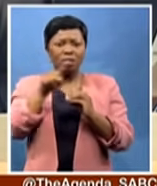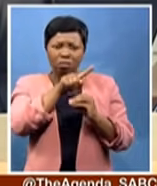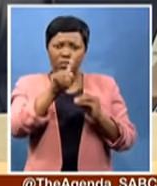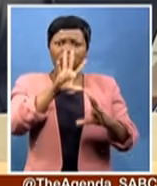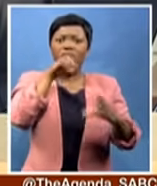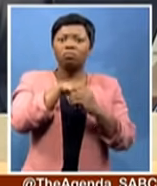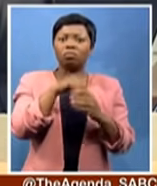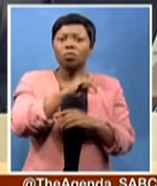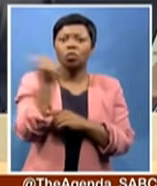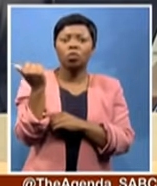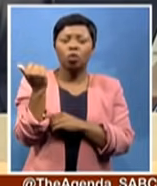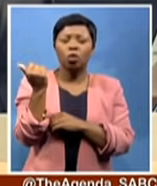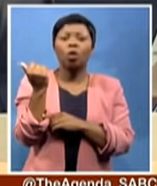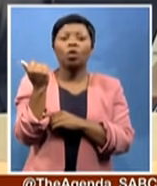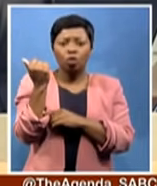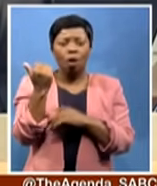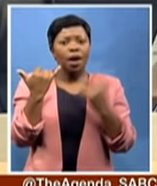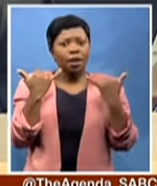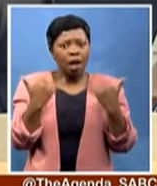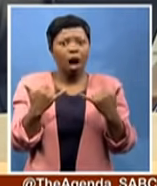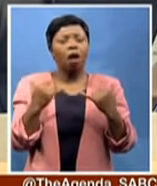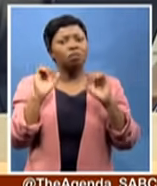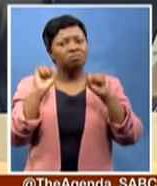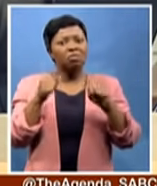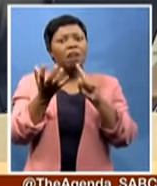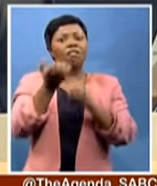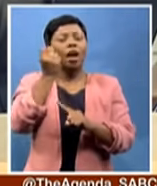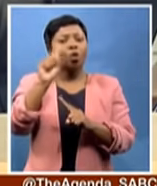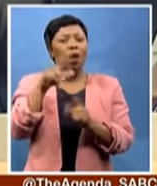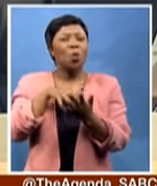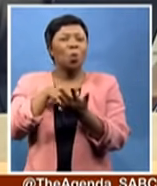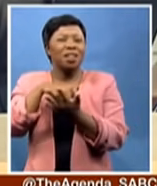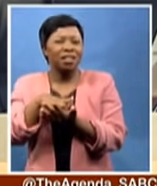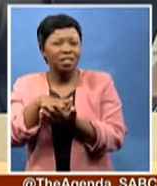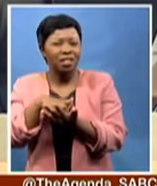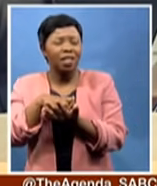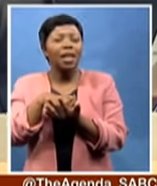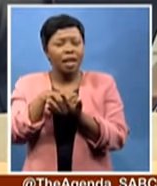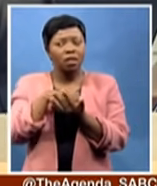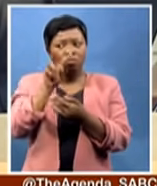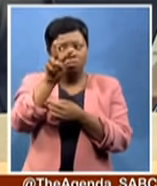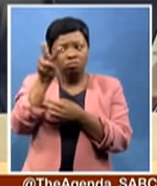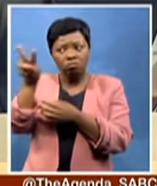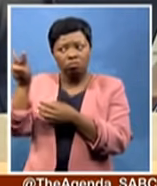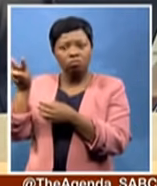the weaknesses, and the tendencies that have developed in our organization since 1994. I